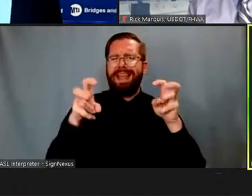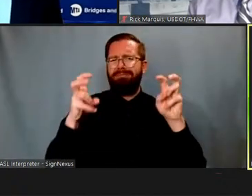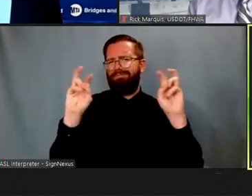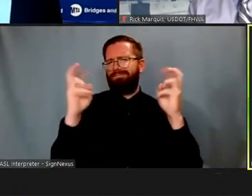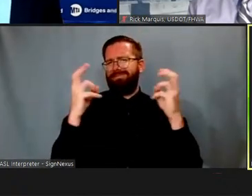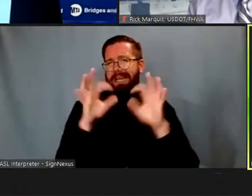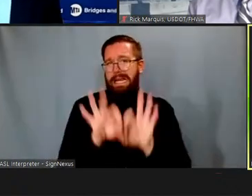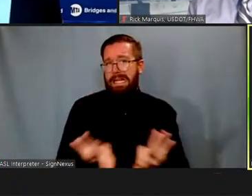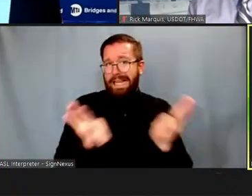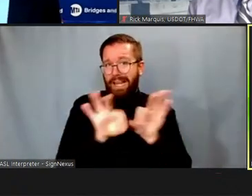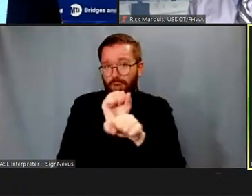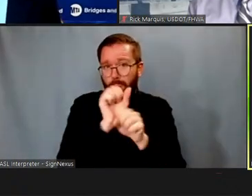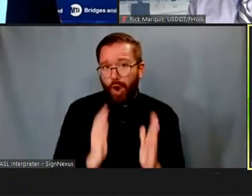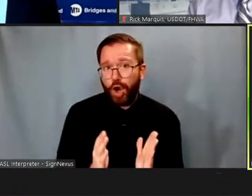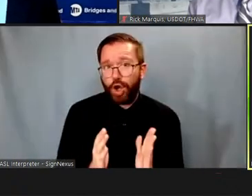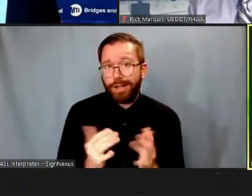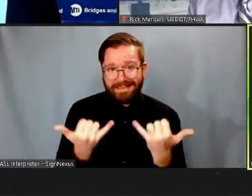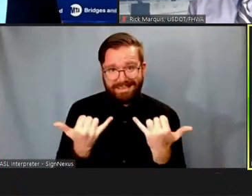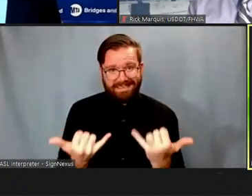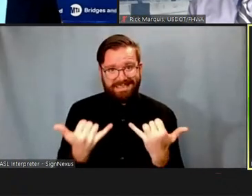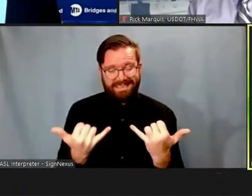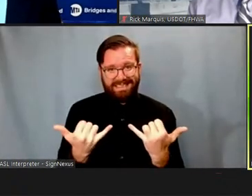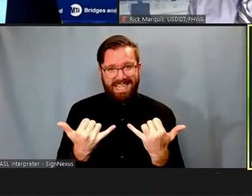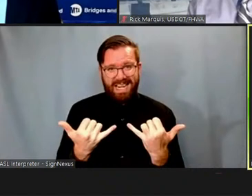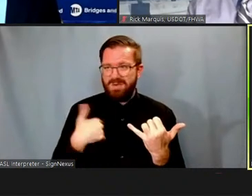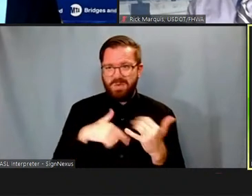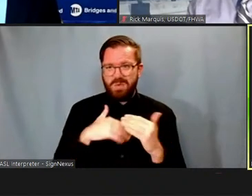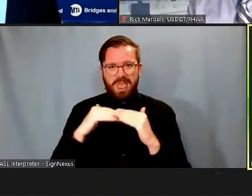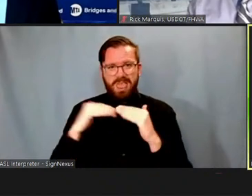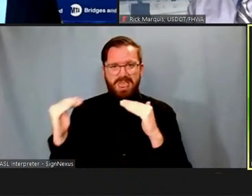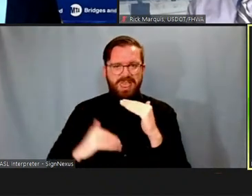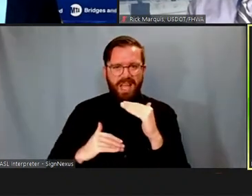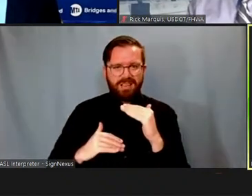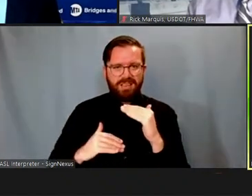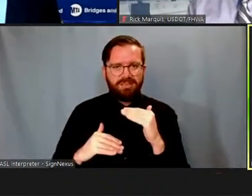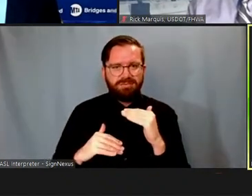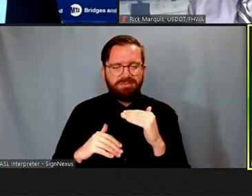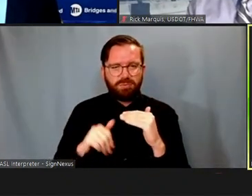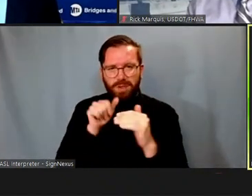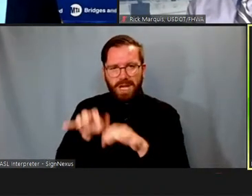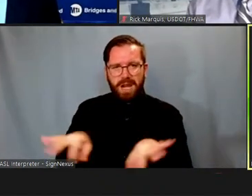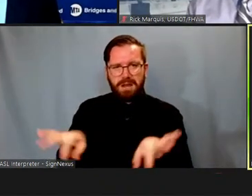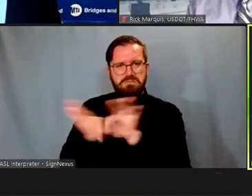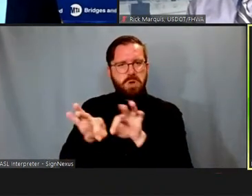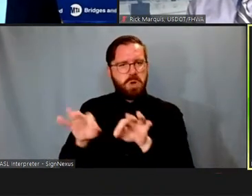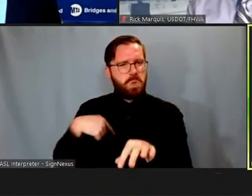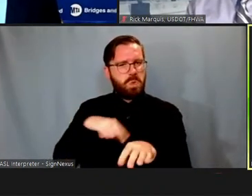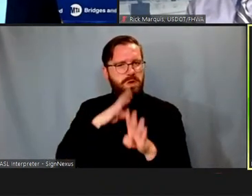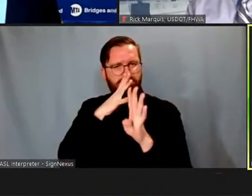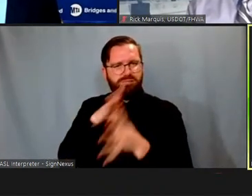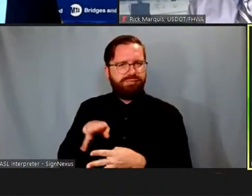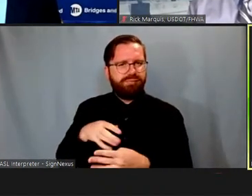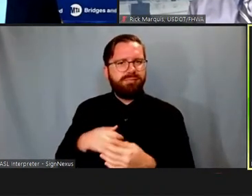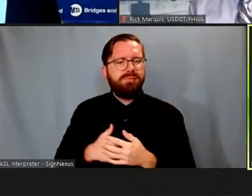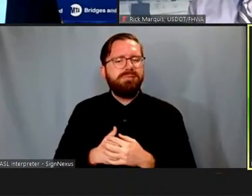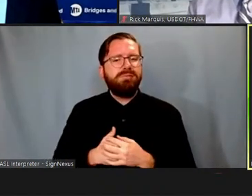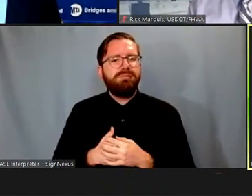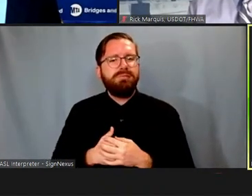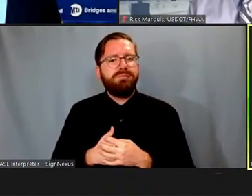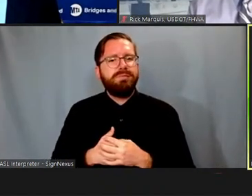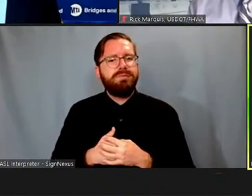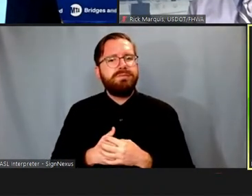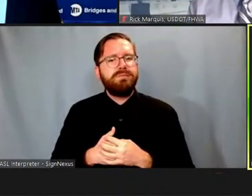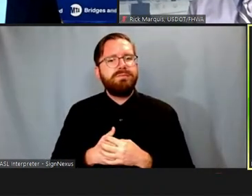now we ain't even that we're way less than essential drivers to anything you know my biggest concern